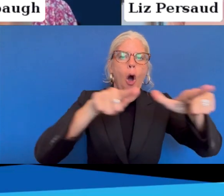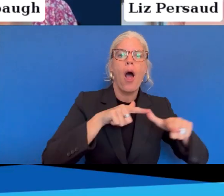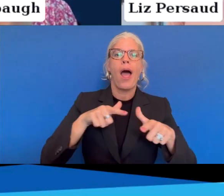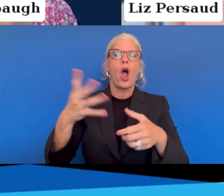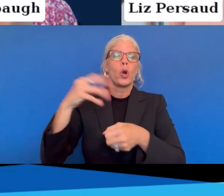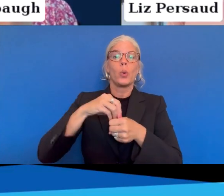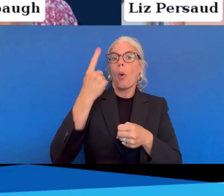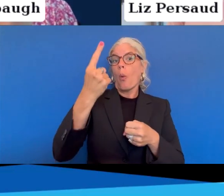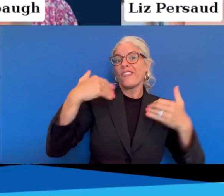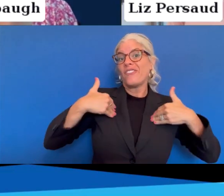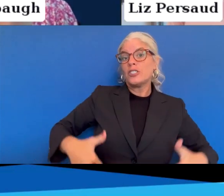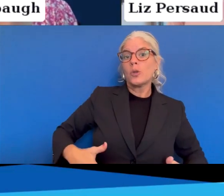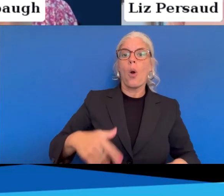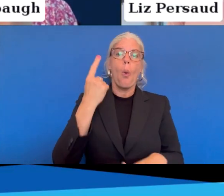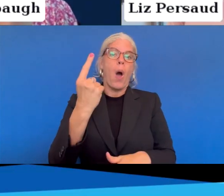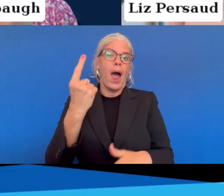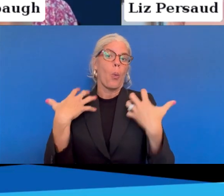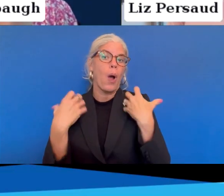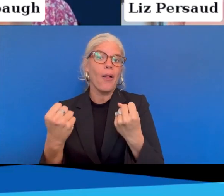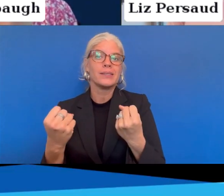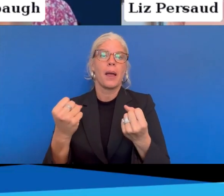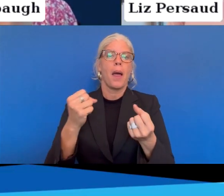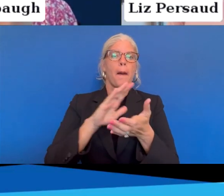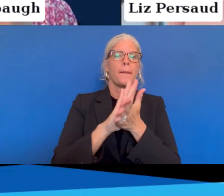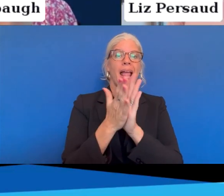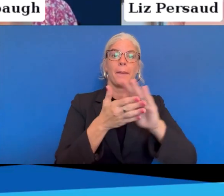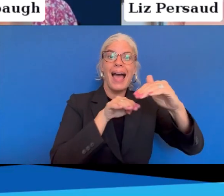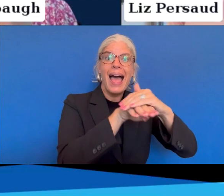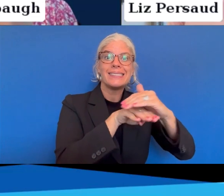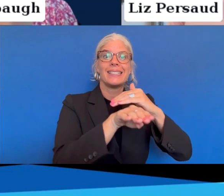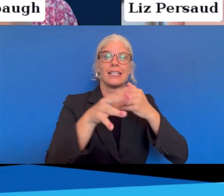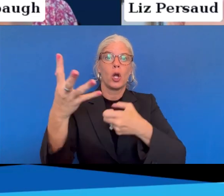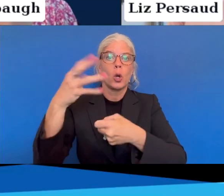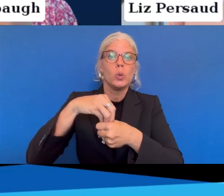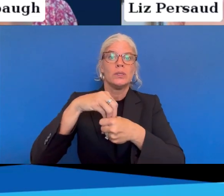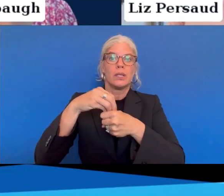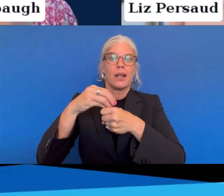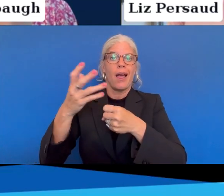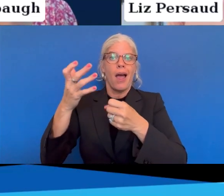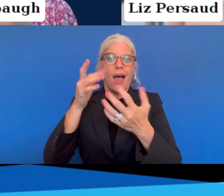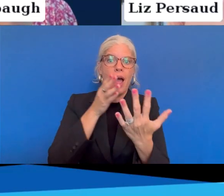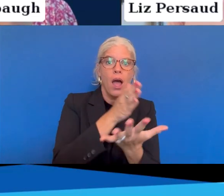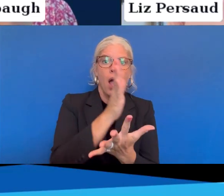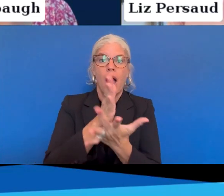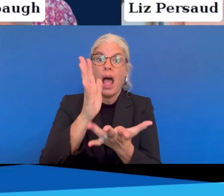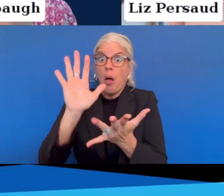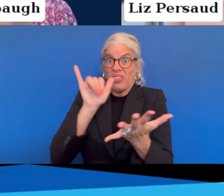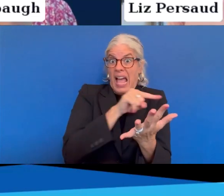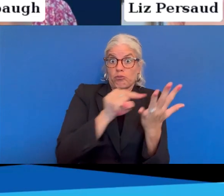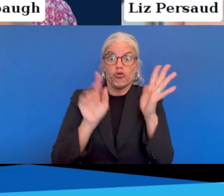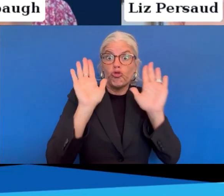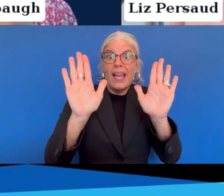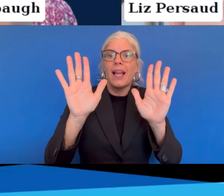became more about access and inclusion and really having, and that's great. But the next level is